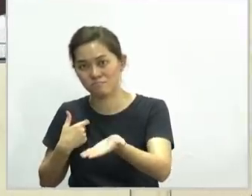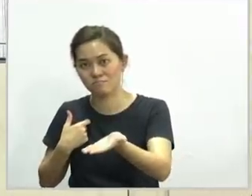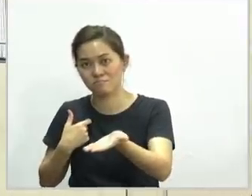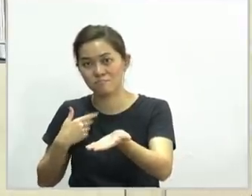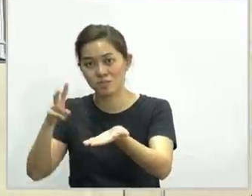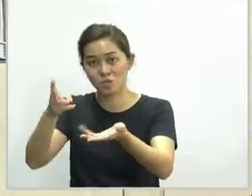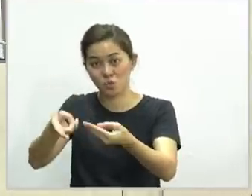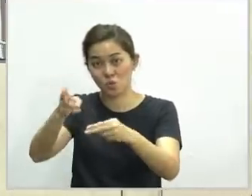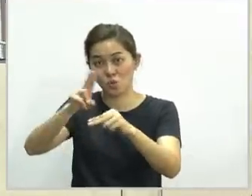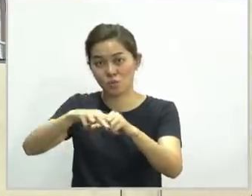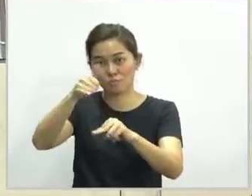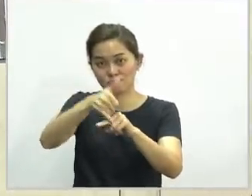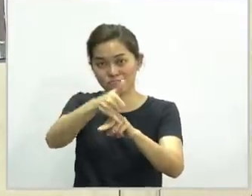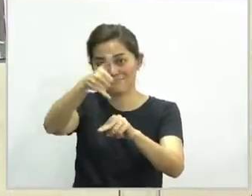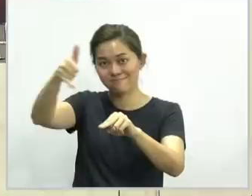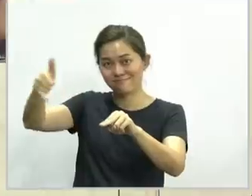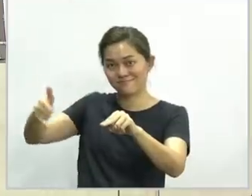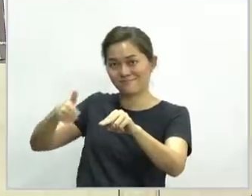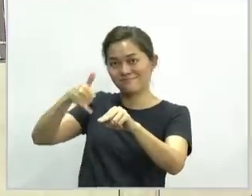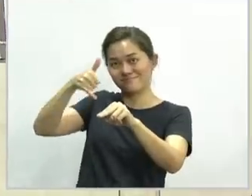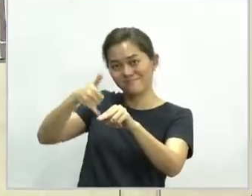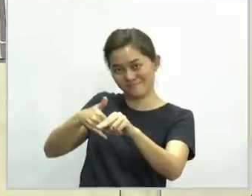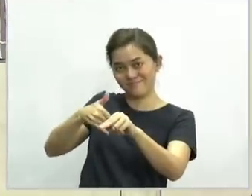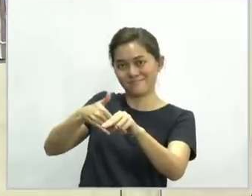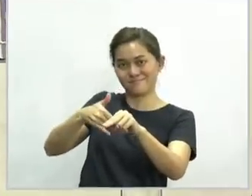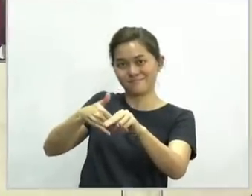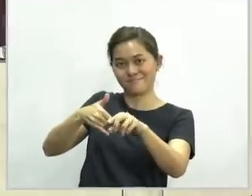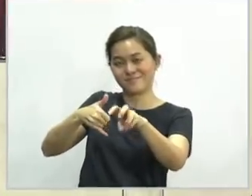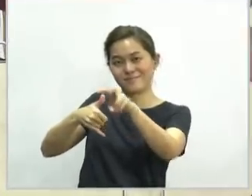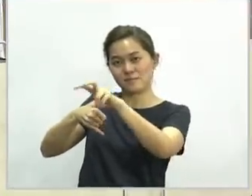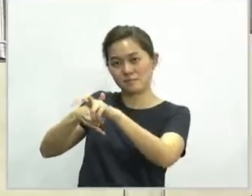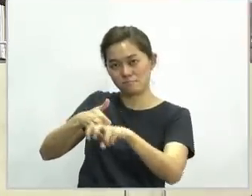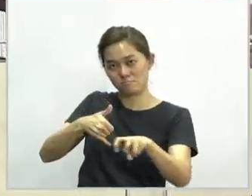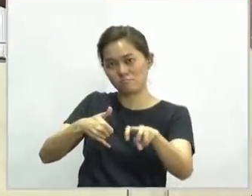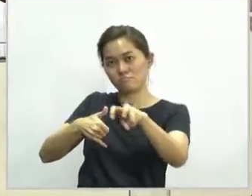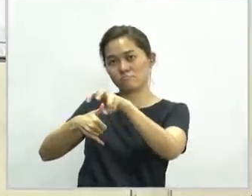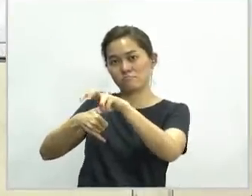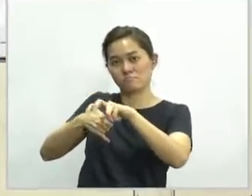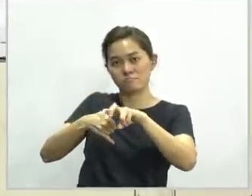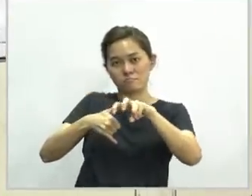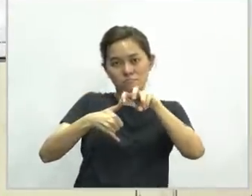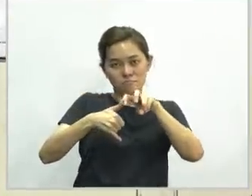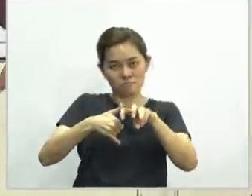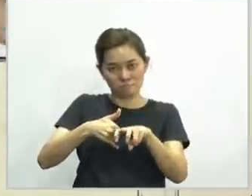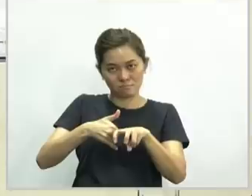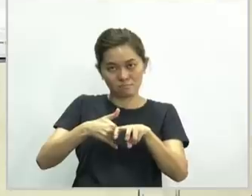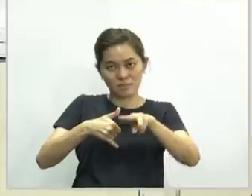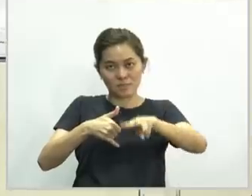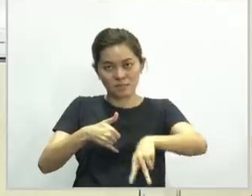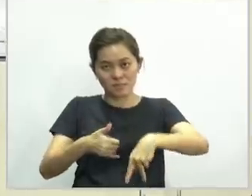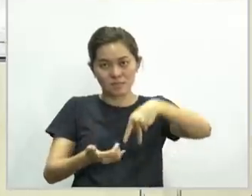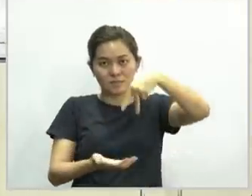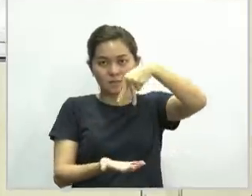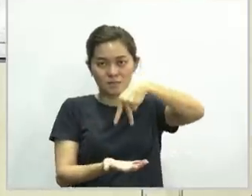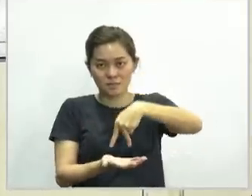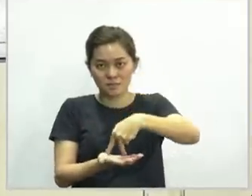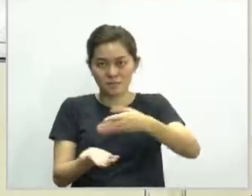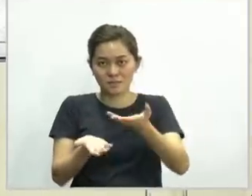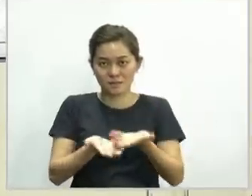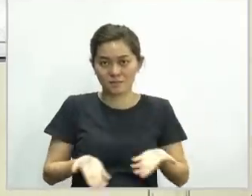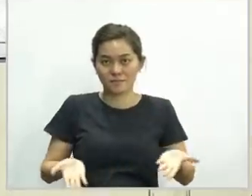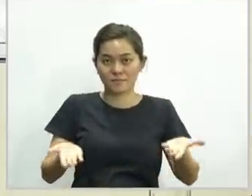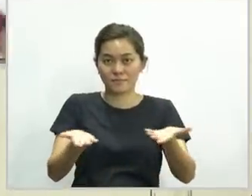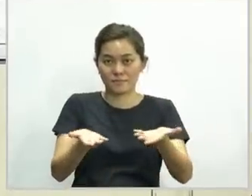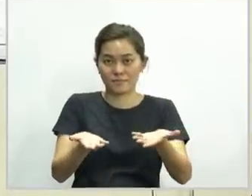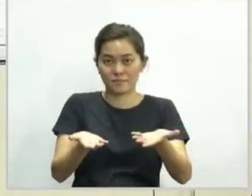your seats, out of the rows, and I will ask you to come and stand here